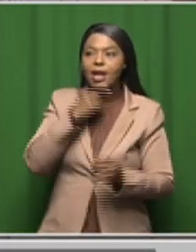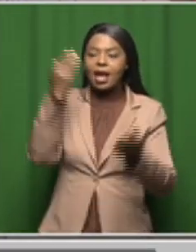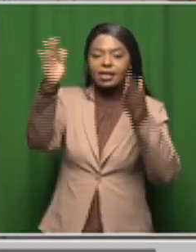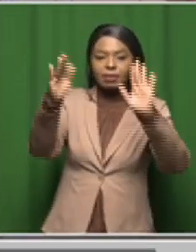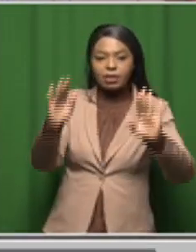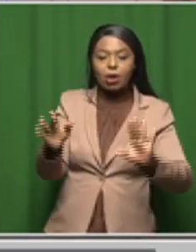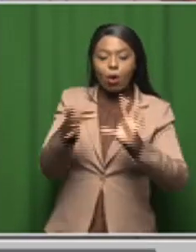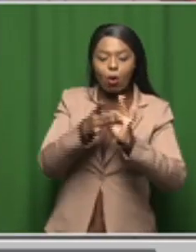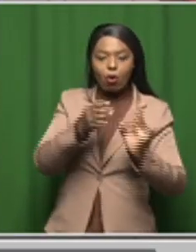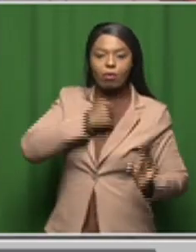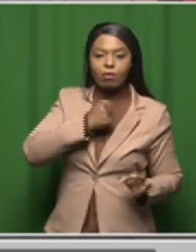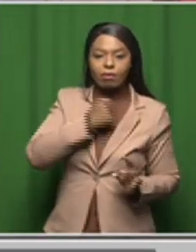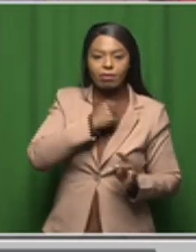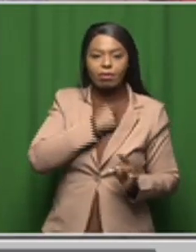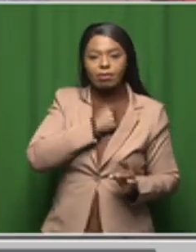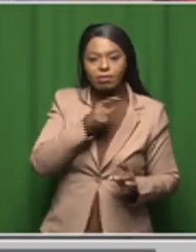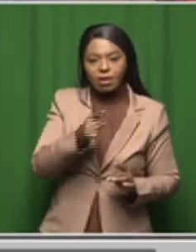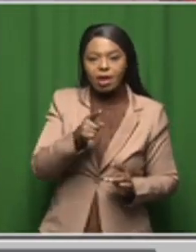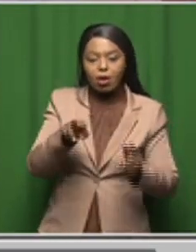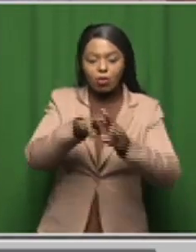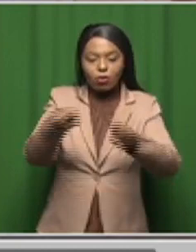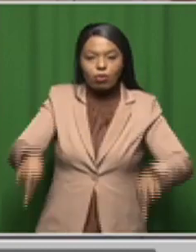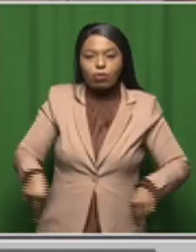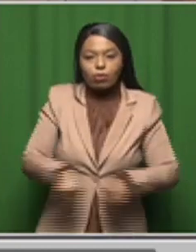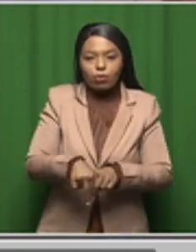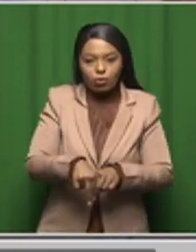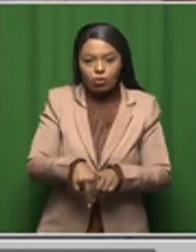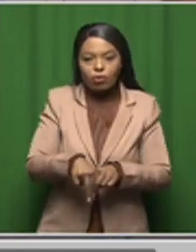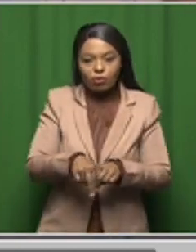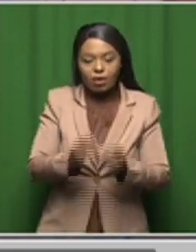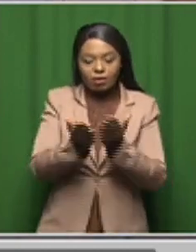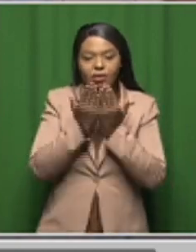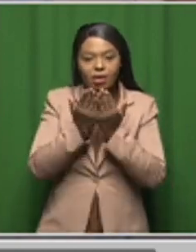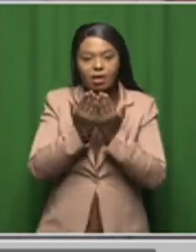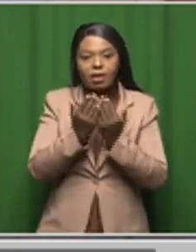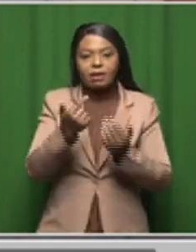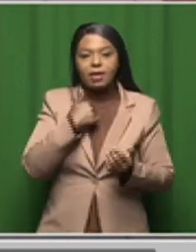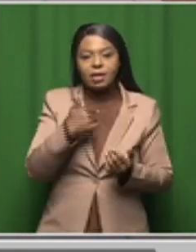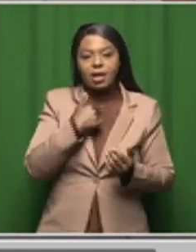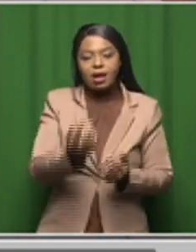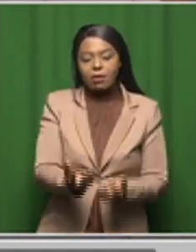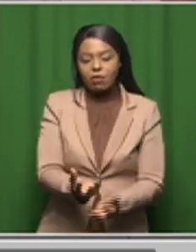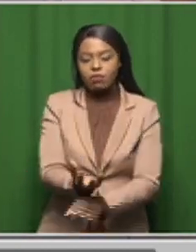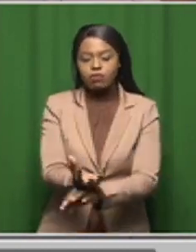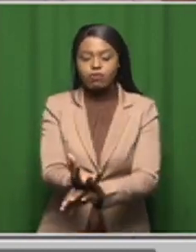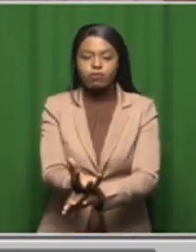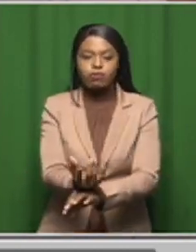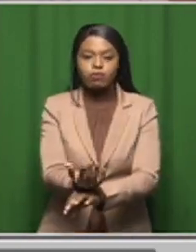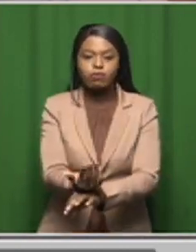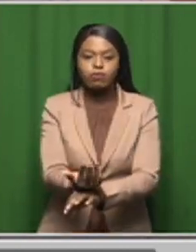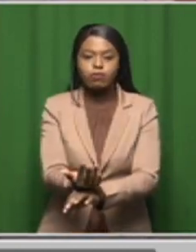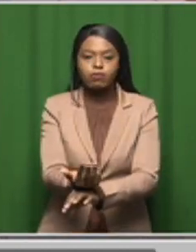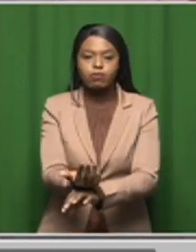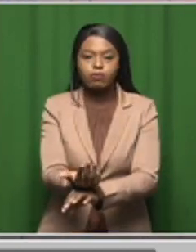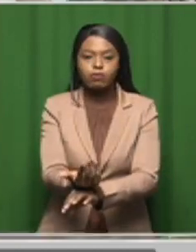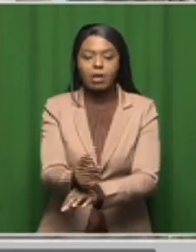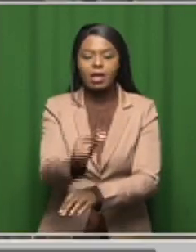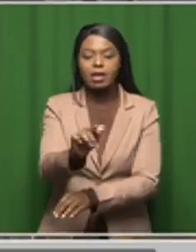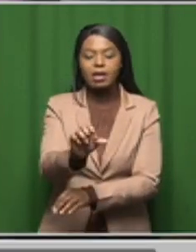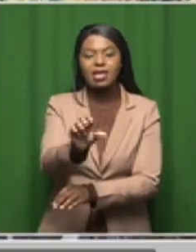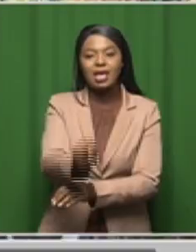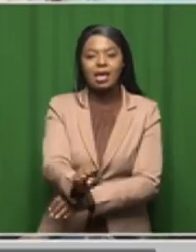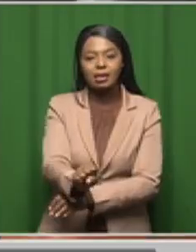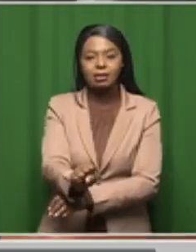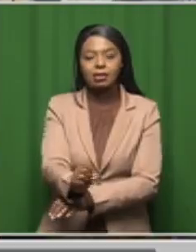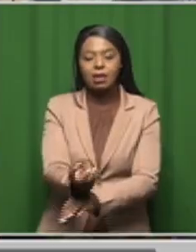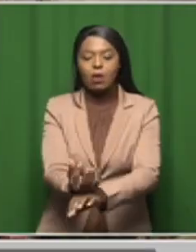study. I was lighting my gas heater, and the fire burned down my study. So again, it